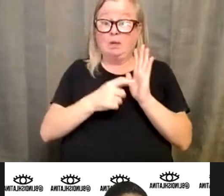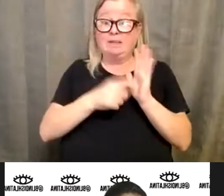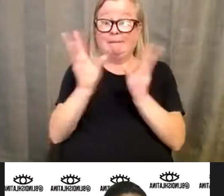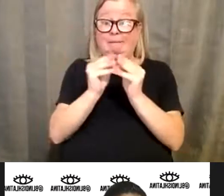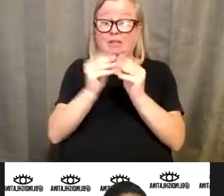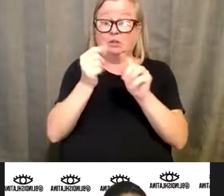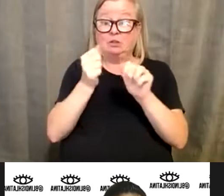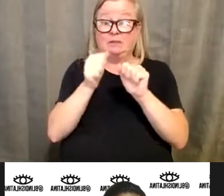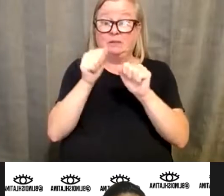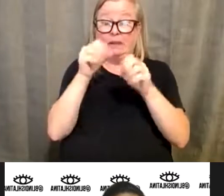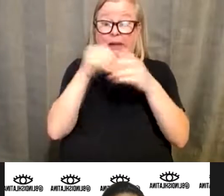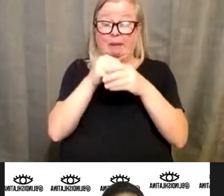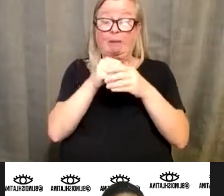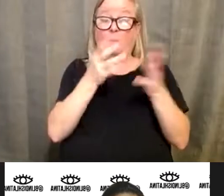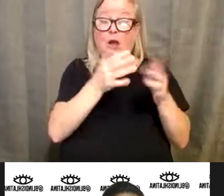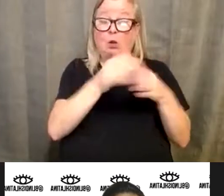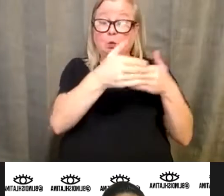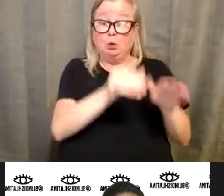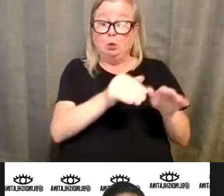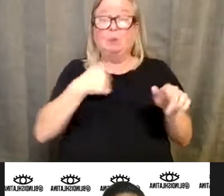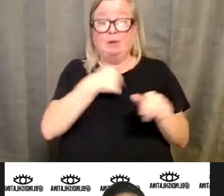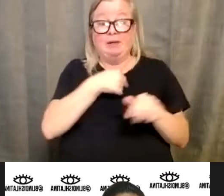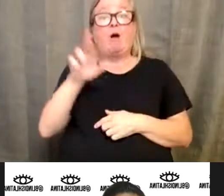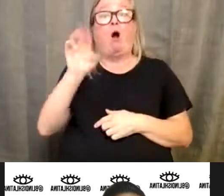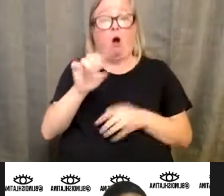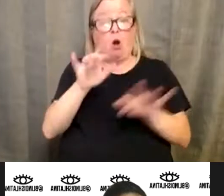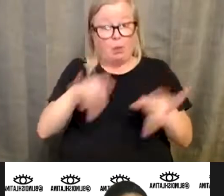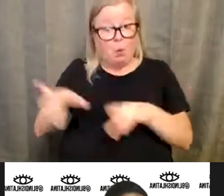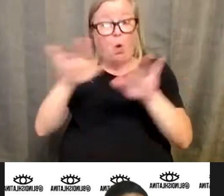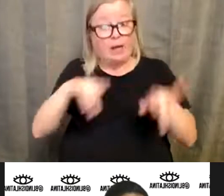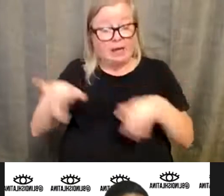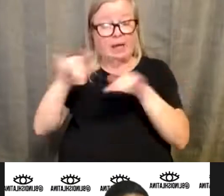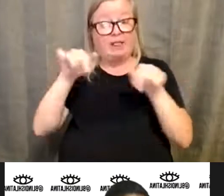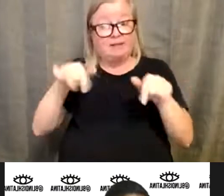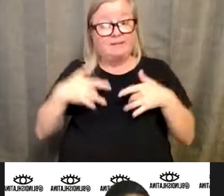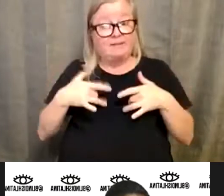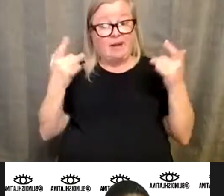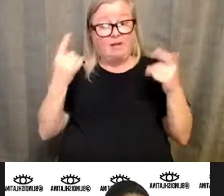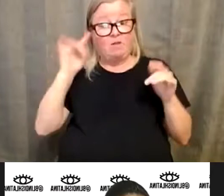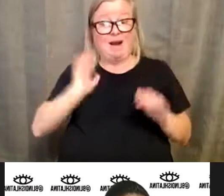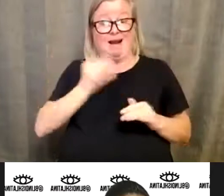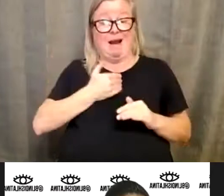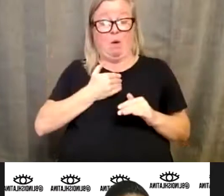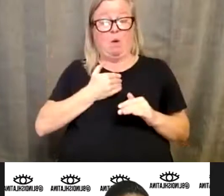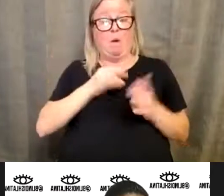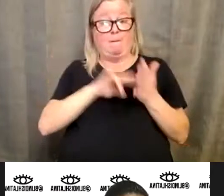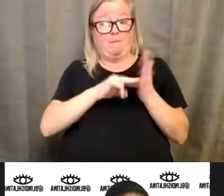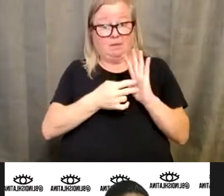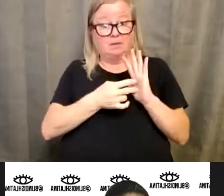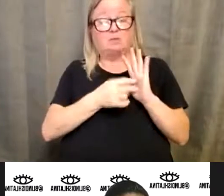we are recording this event for our purposes as the CUNY Graduate School of Public Health and Health